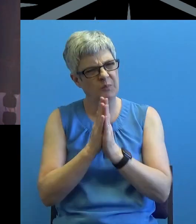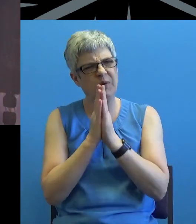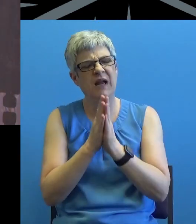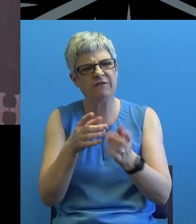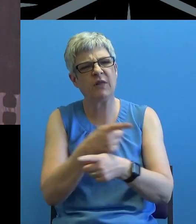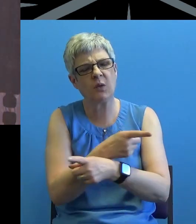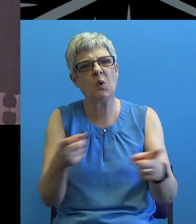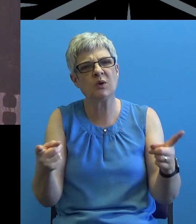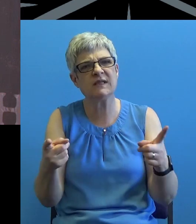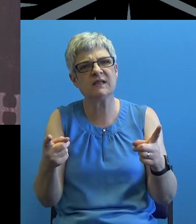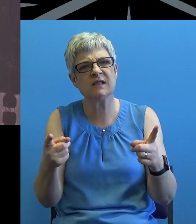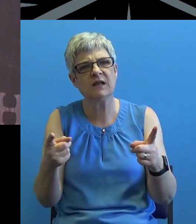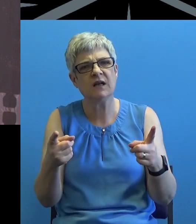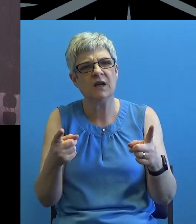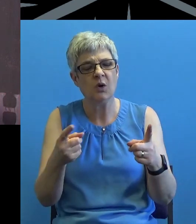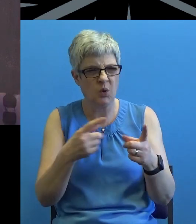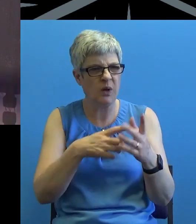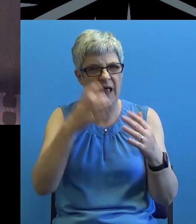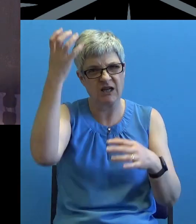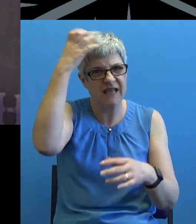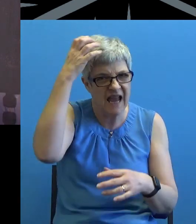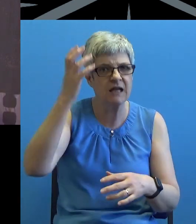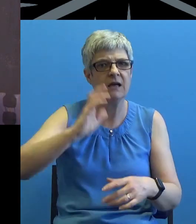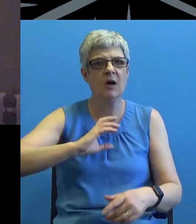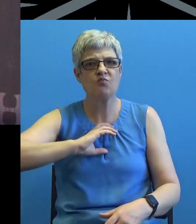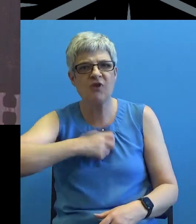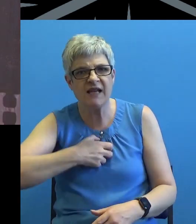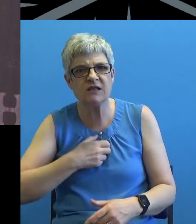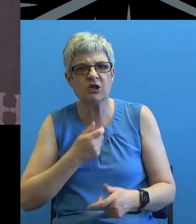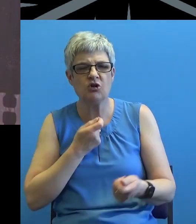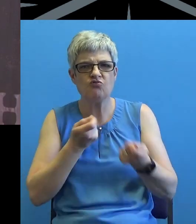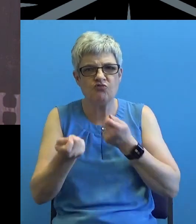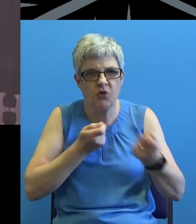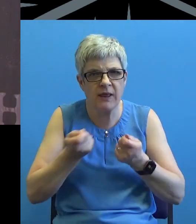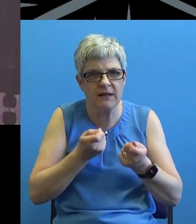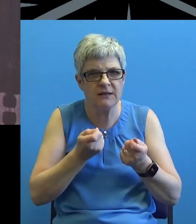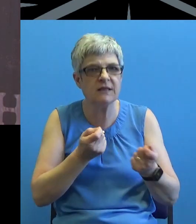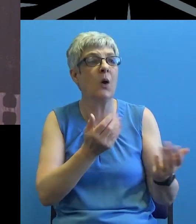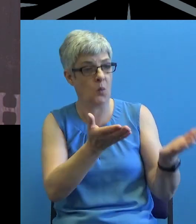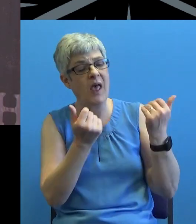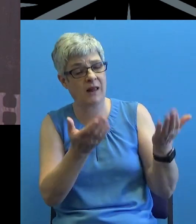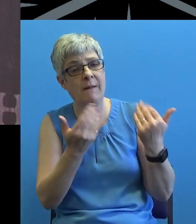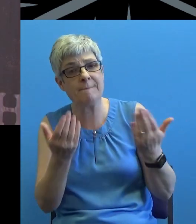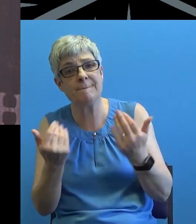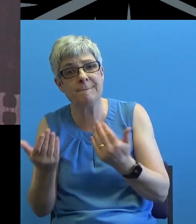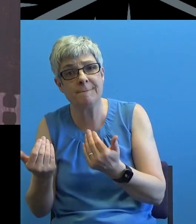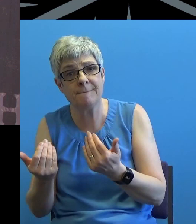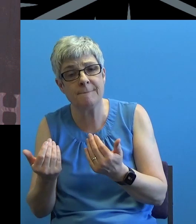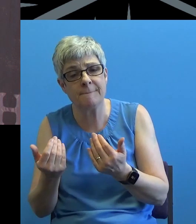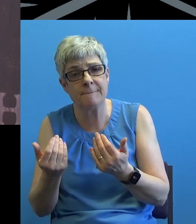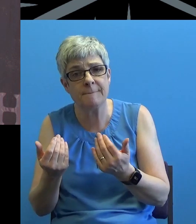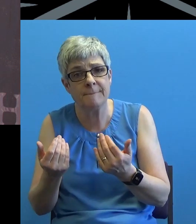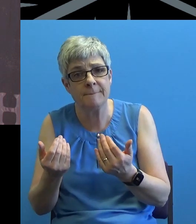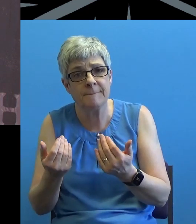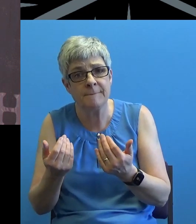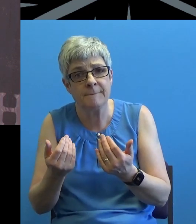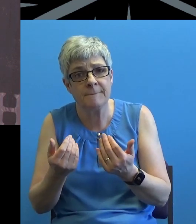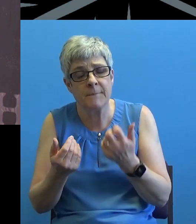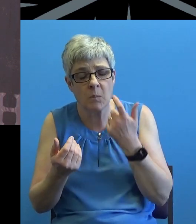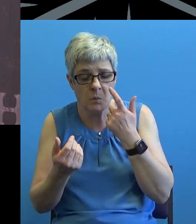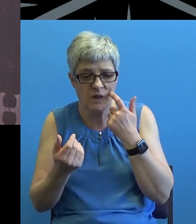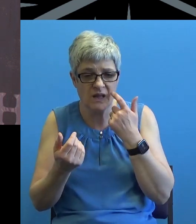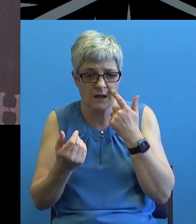We pray for those who get greeted as king, president, or rulers of all kinds in our world today.